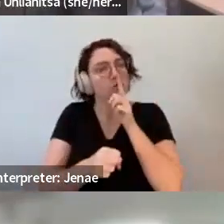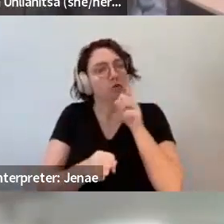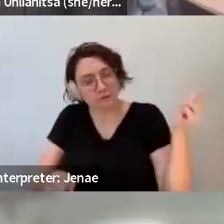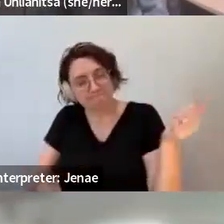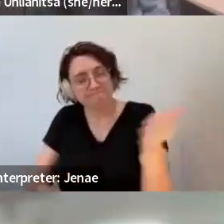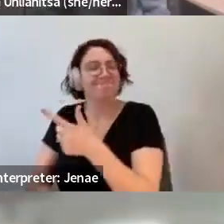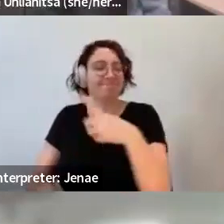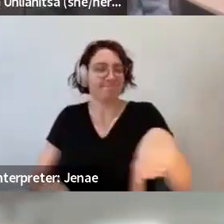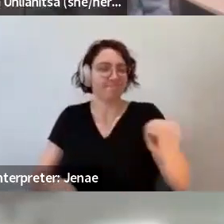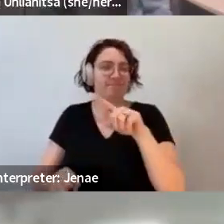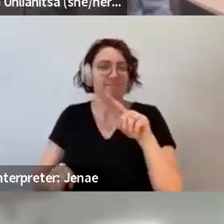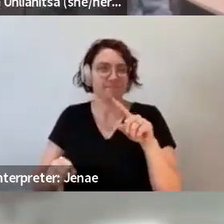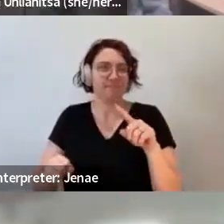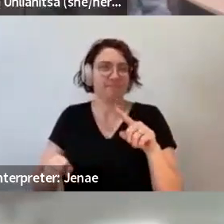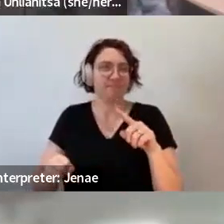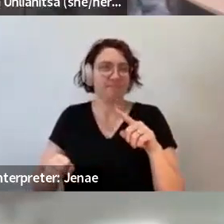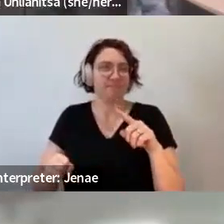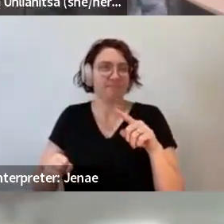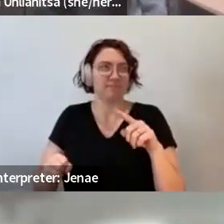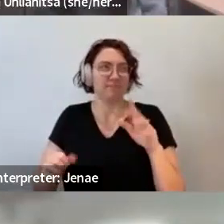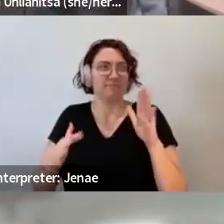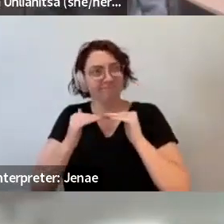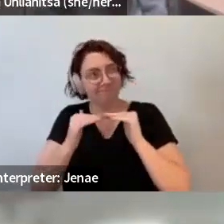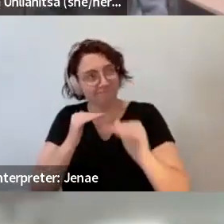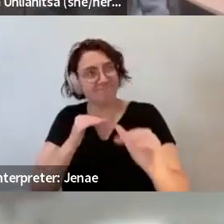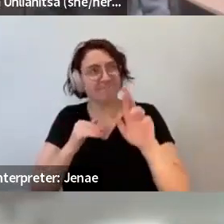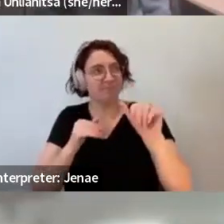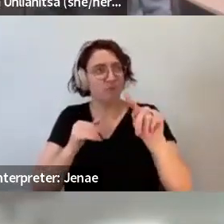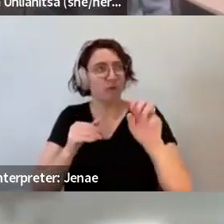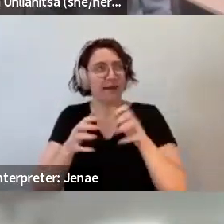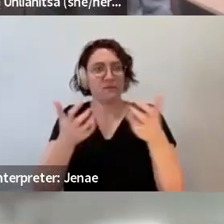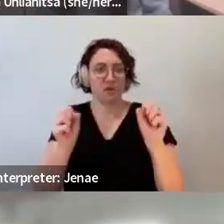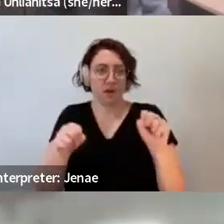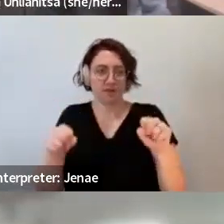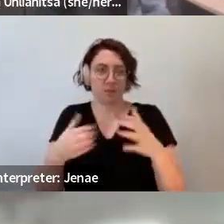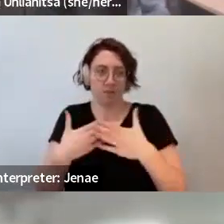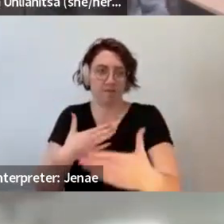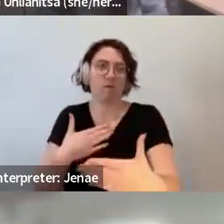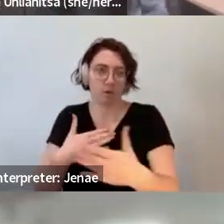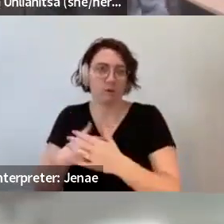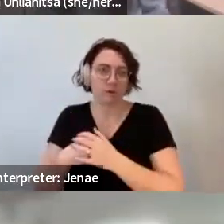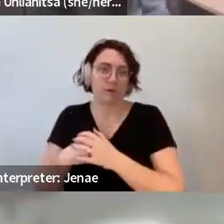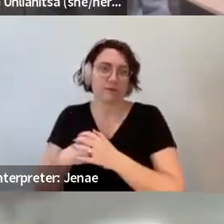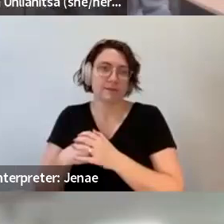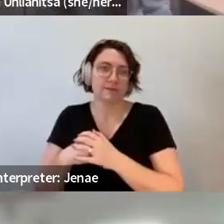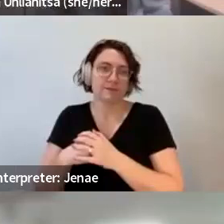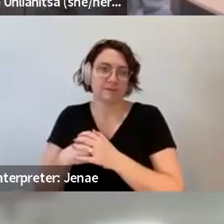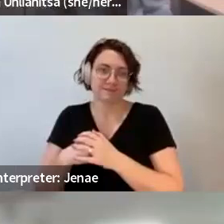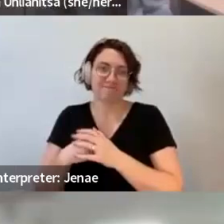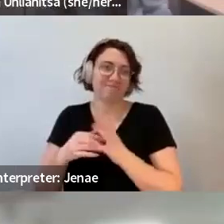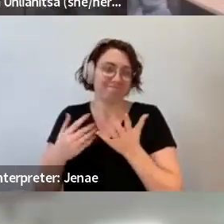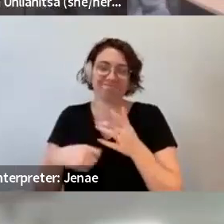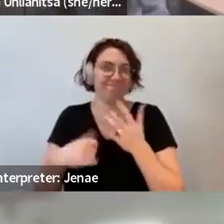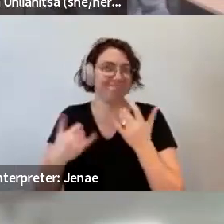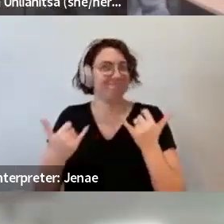you is going to have as sustainable rates as possible moving forward. And so it's just a time